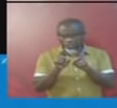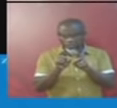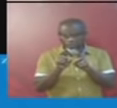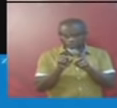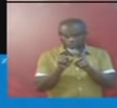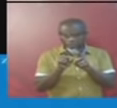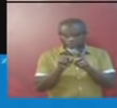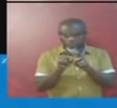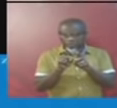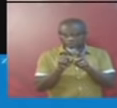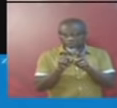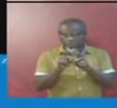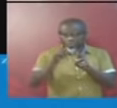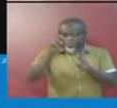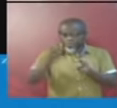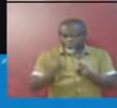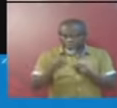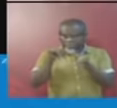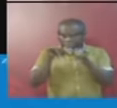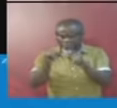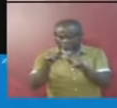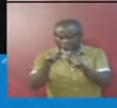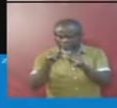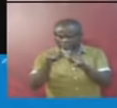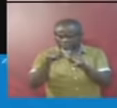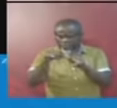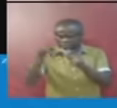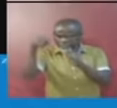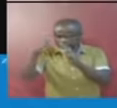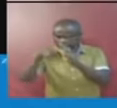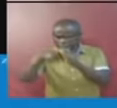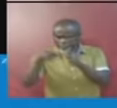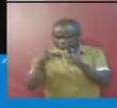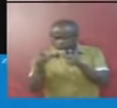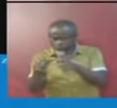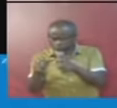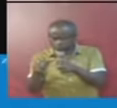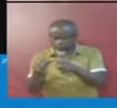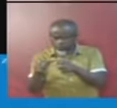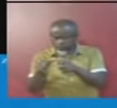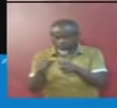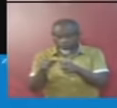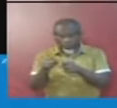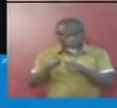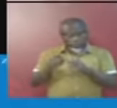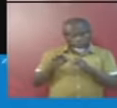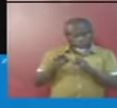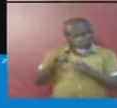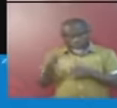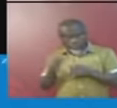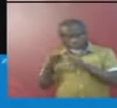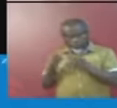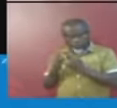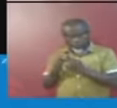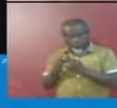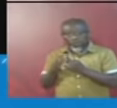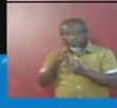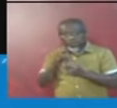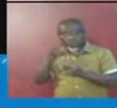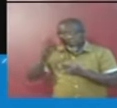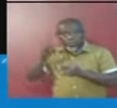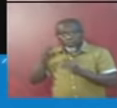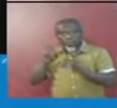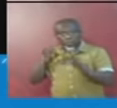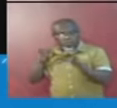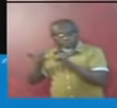His relatives are also told to stay at home, but they have no order. And when they are waiting the results, there are